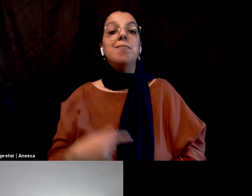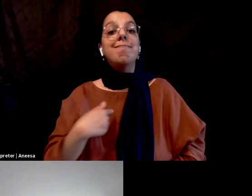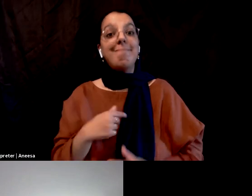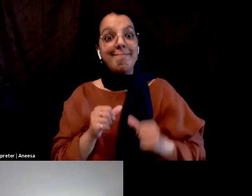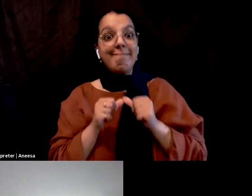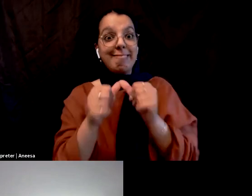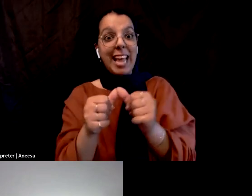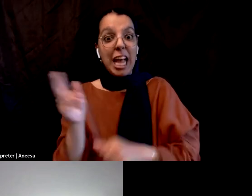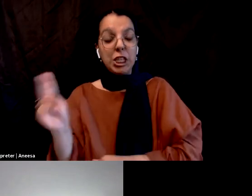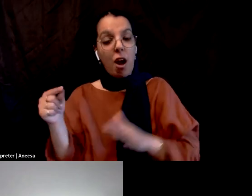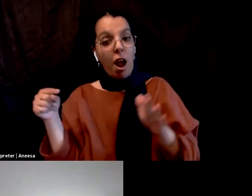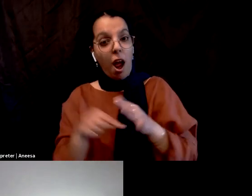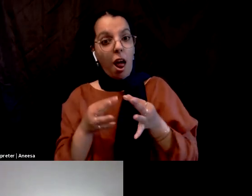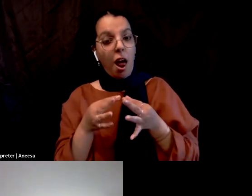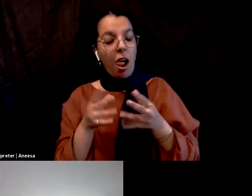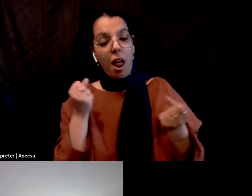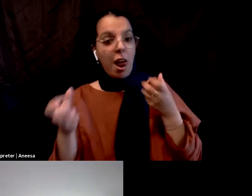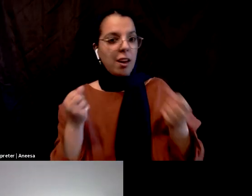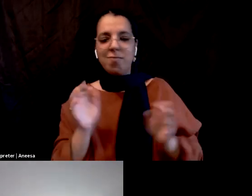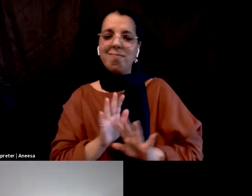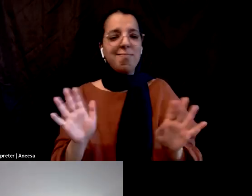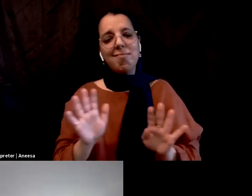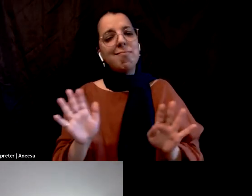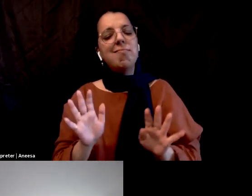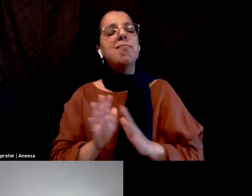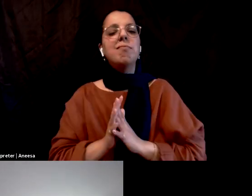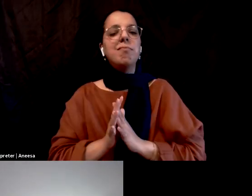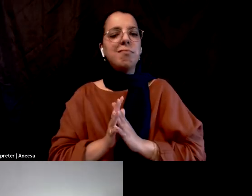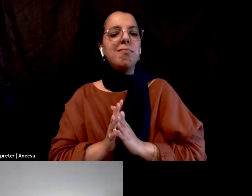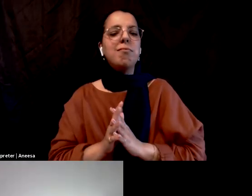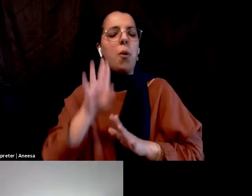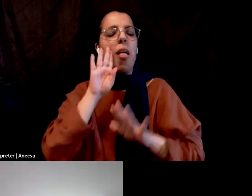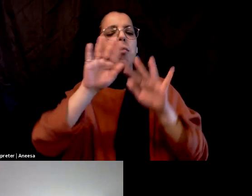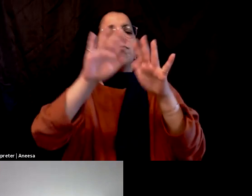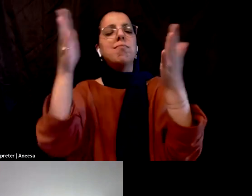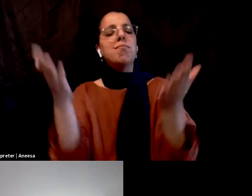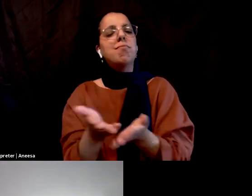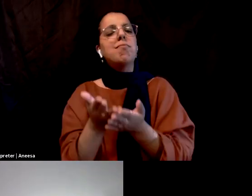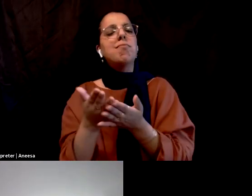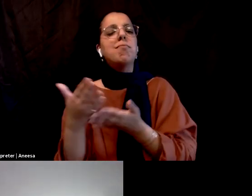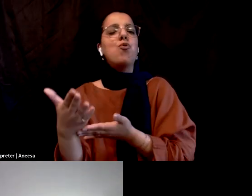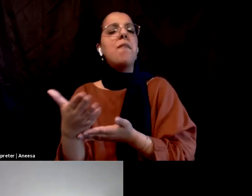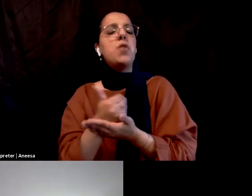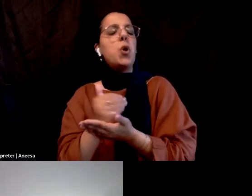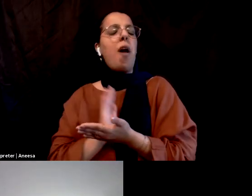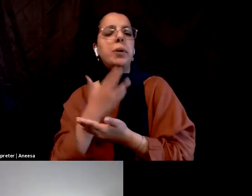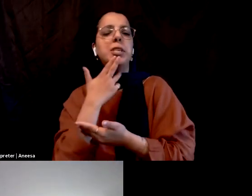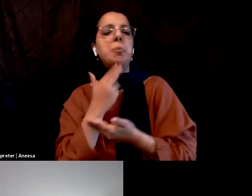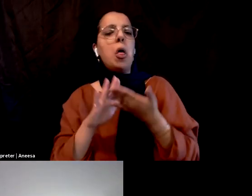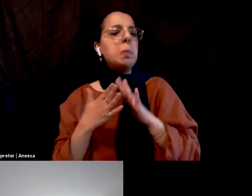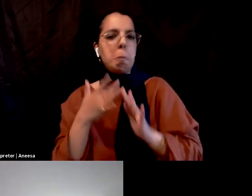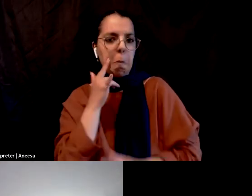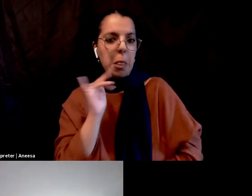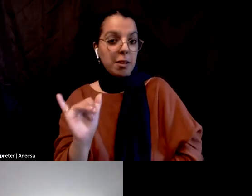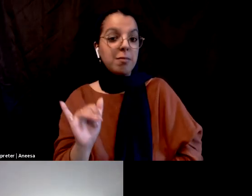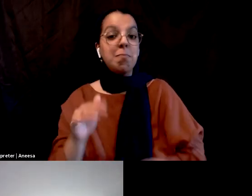but really just to give you a few, a bit of an overview of our small community. Warning,